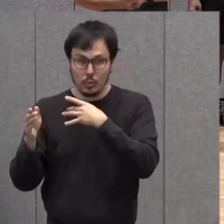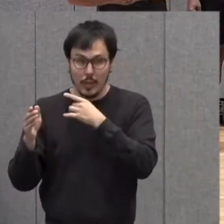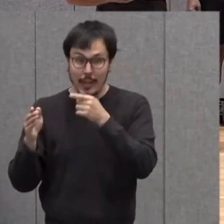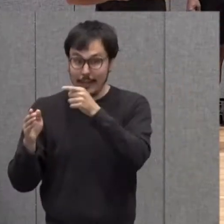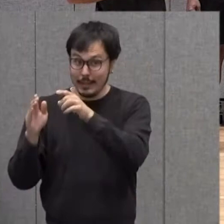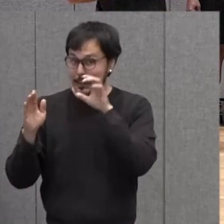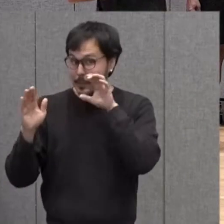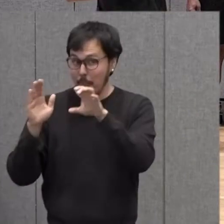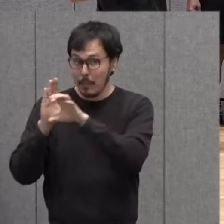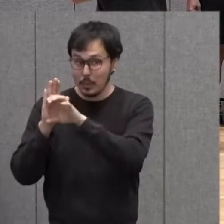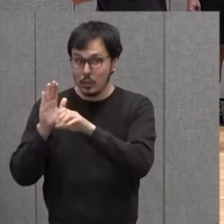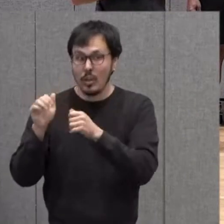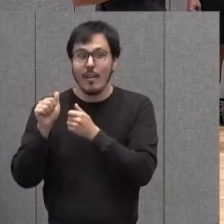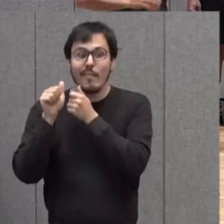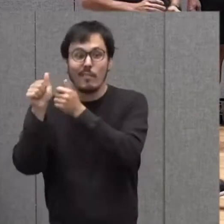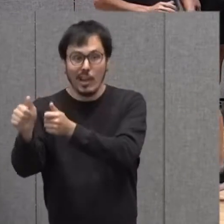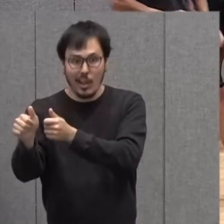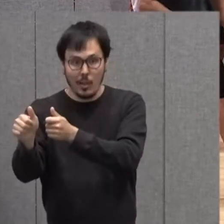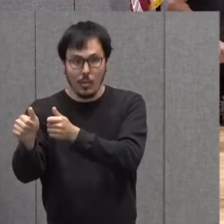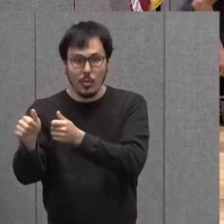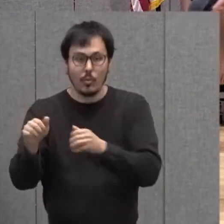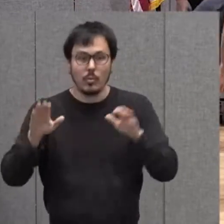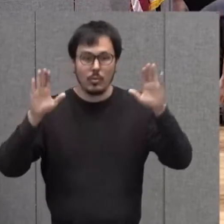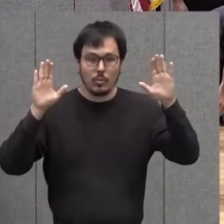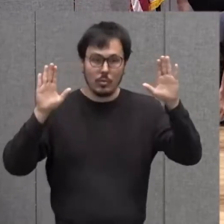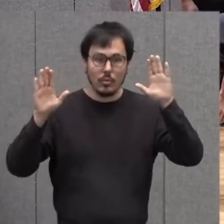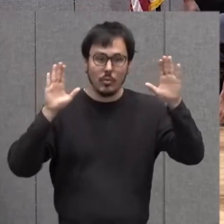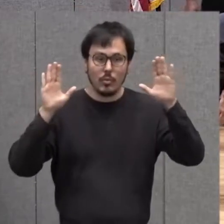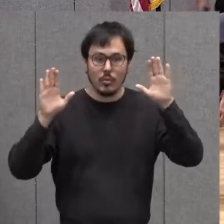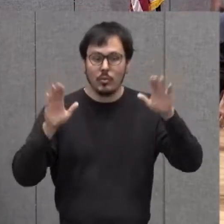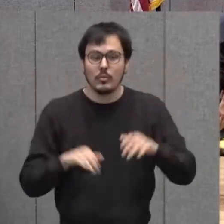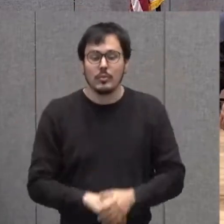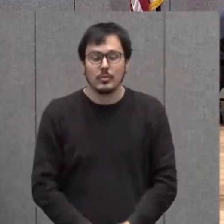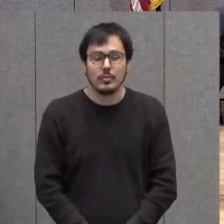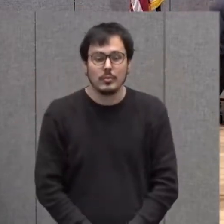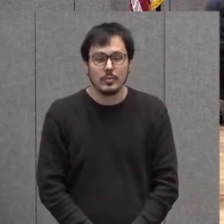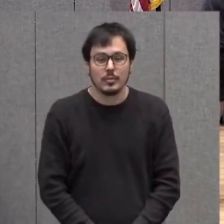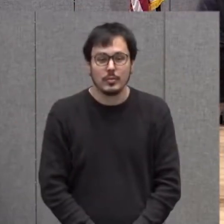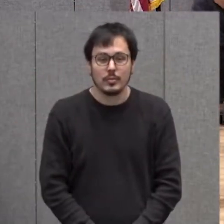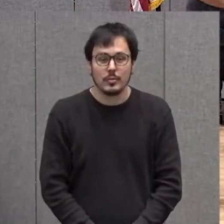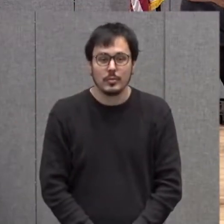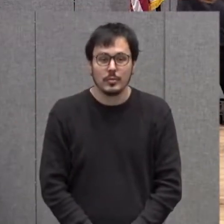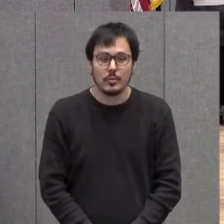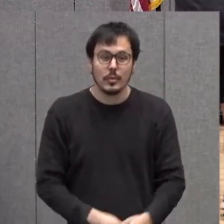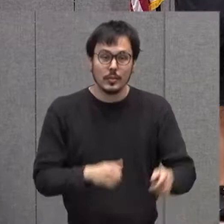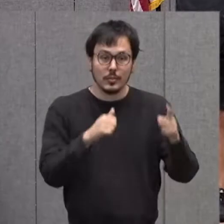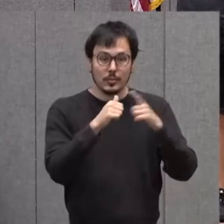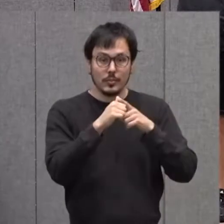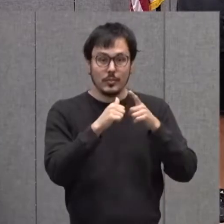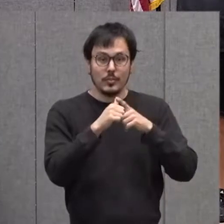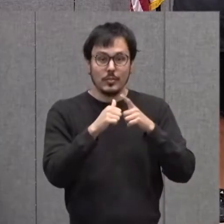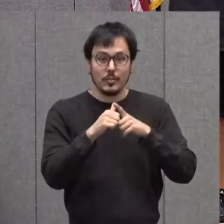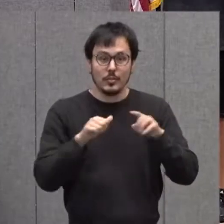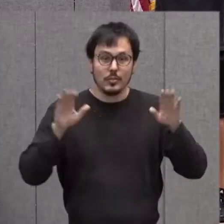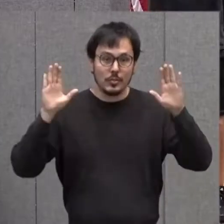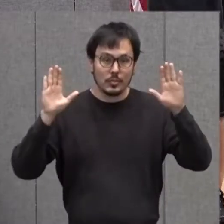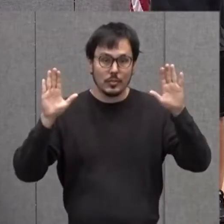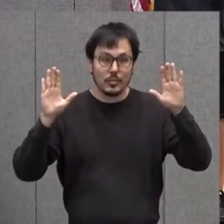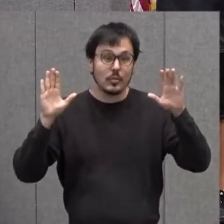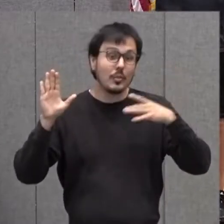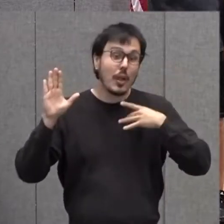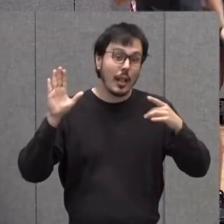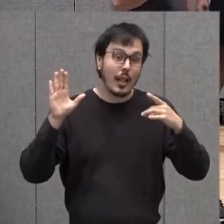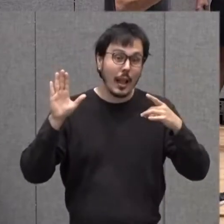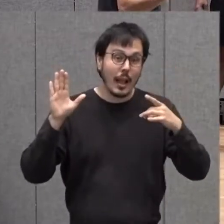Dunham and Ms. Hornbeck. All right, here we go. First one, if you like to